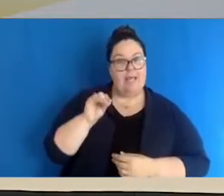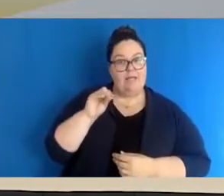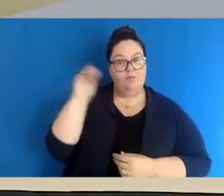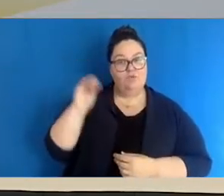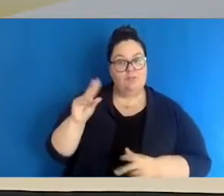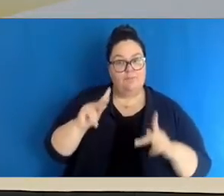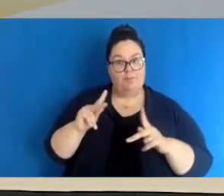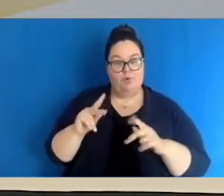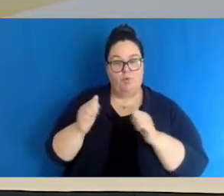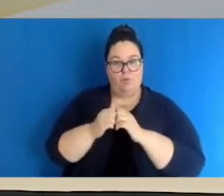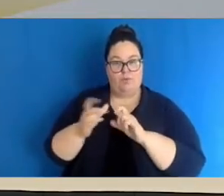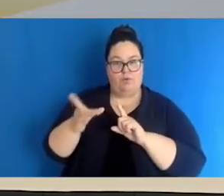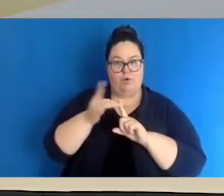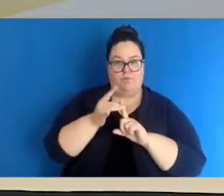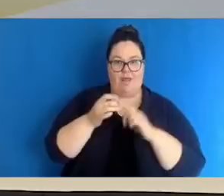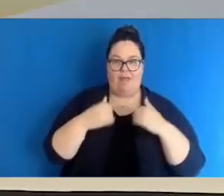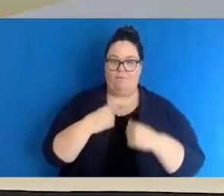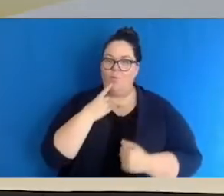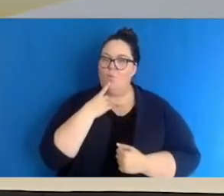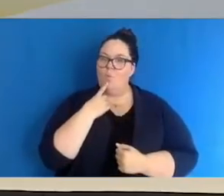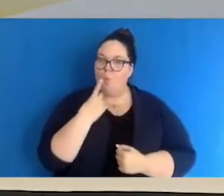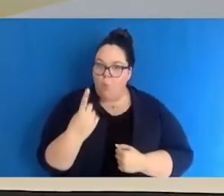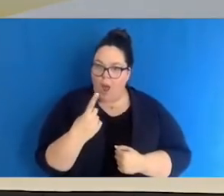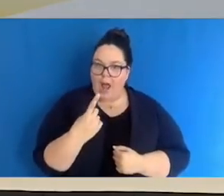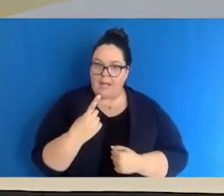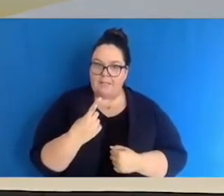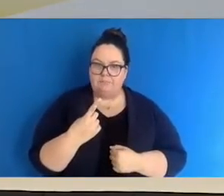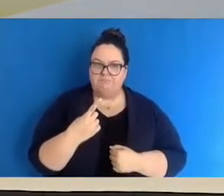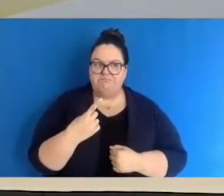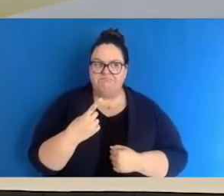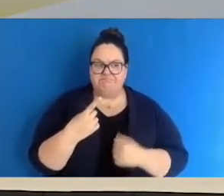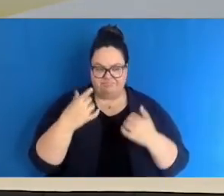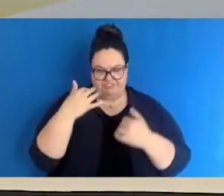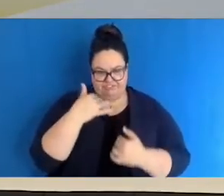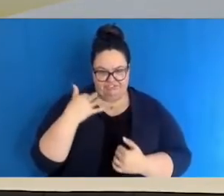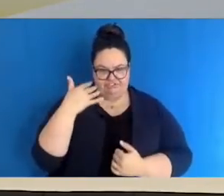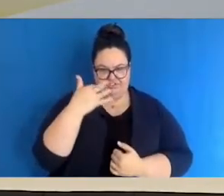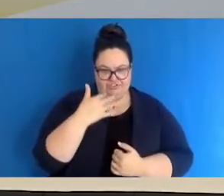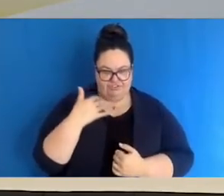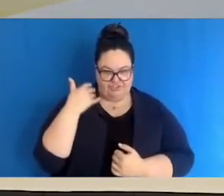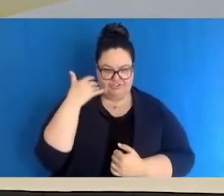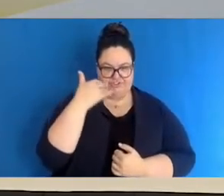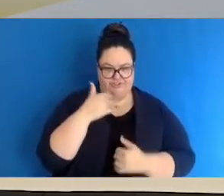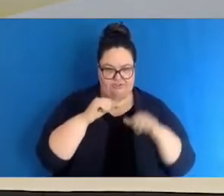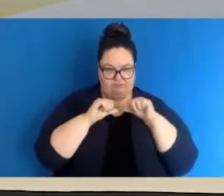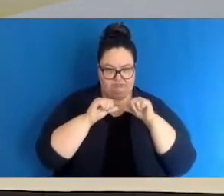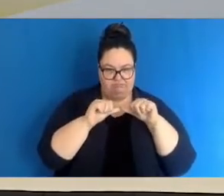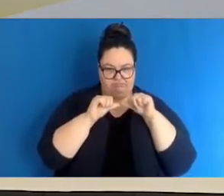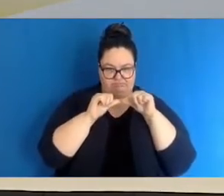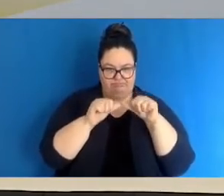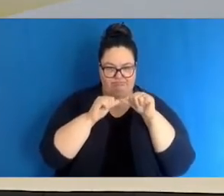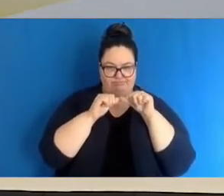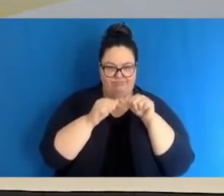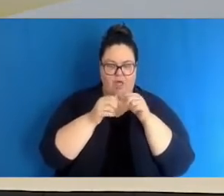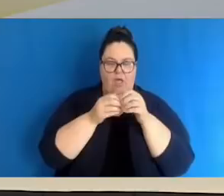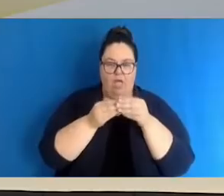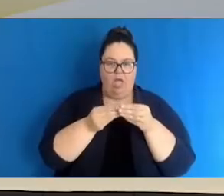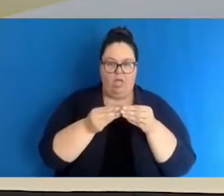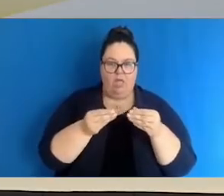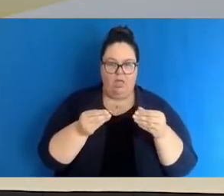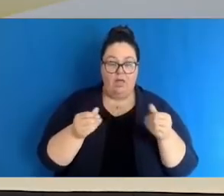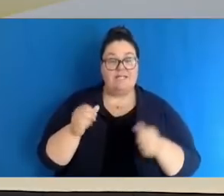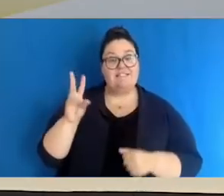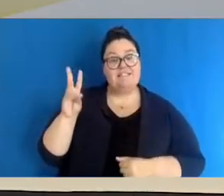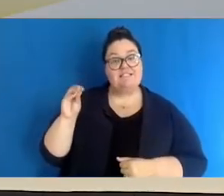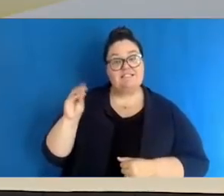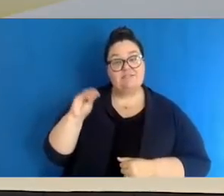COVID-19 have at least one symptom of post-COVID condition for a number of weeks after their initial infection, and 60% have